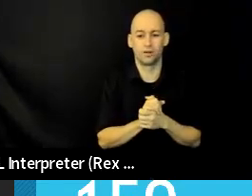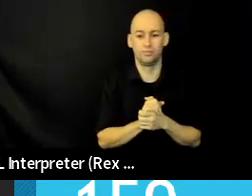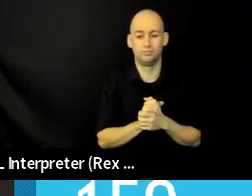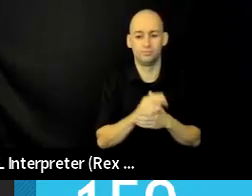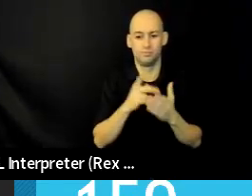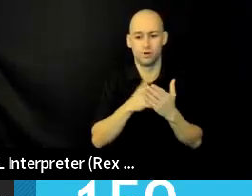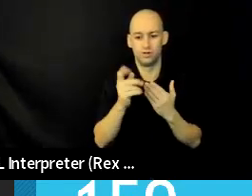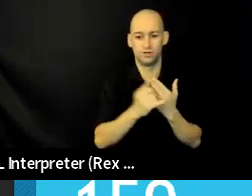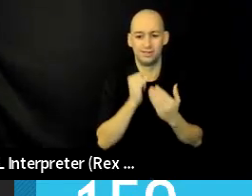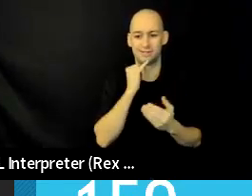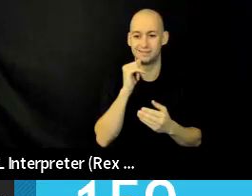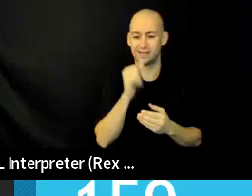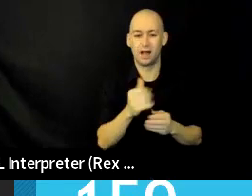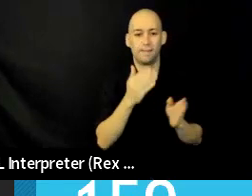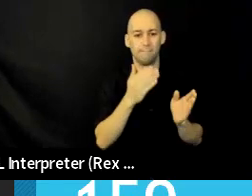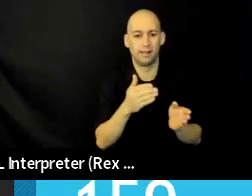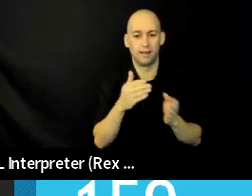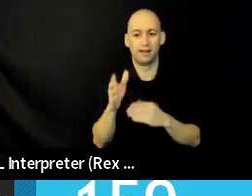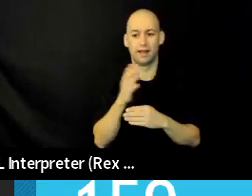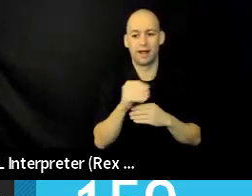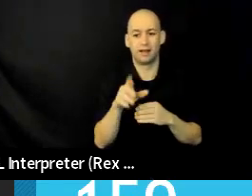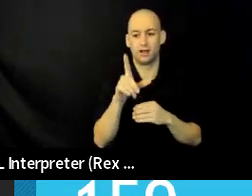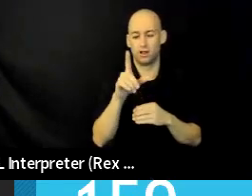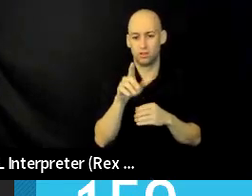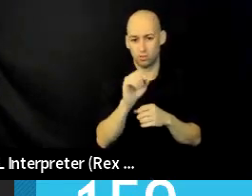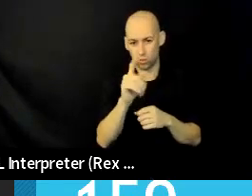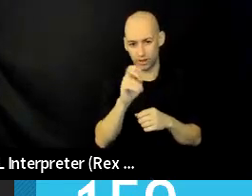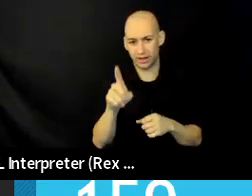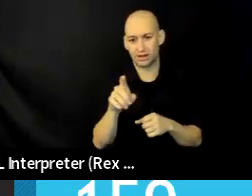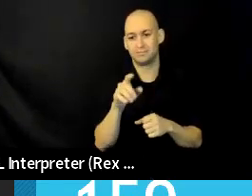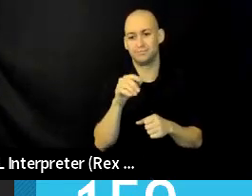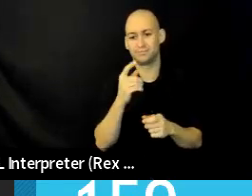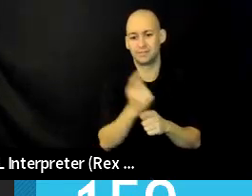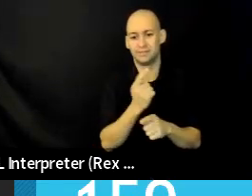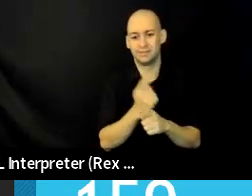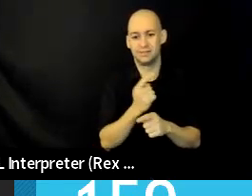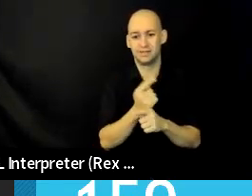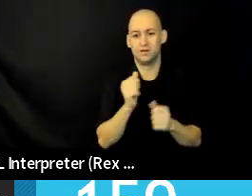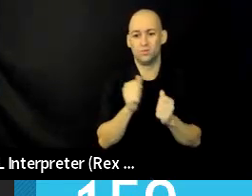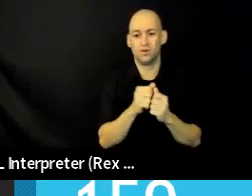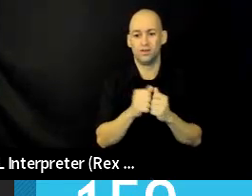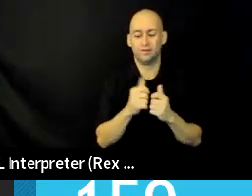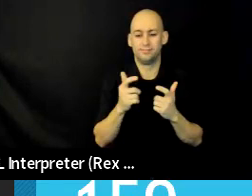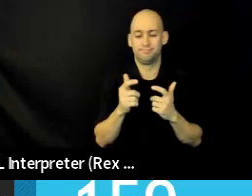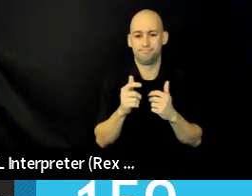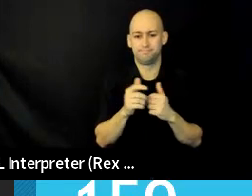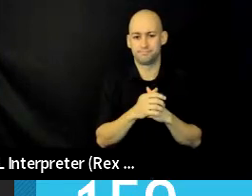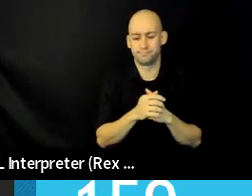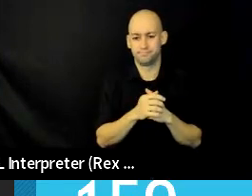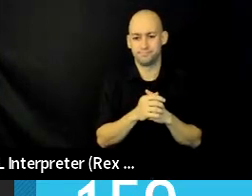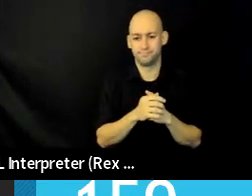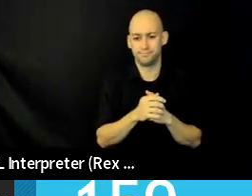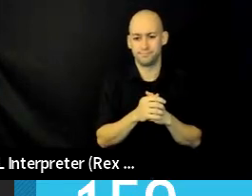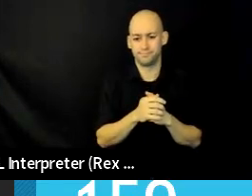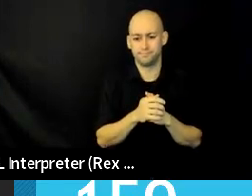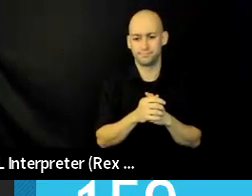Project is not planned and located consistent with the greatest public good and least private injury. I want to comment